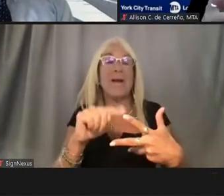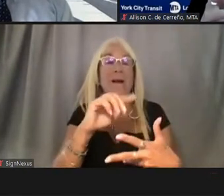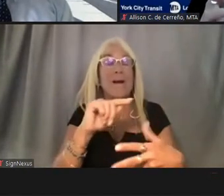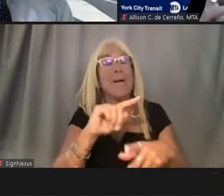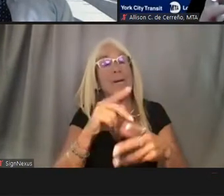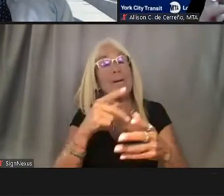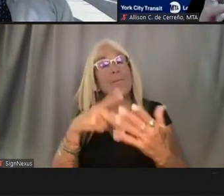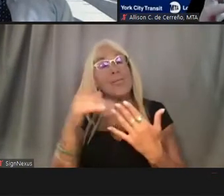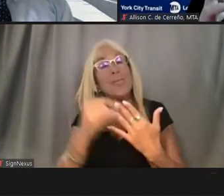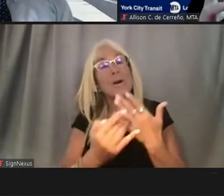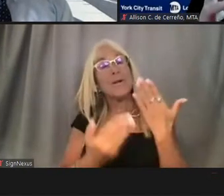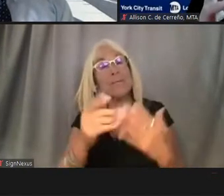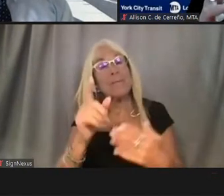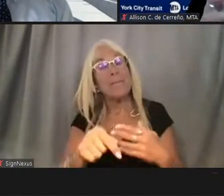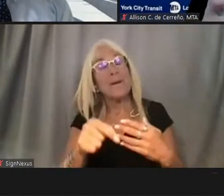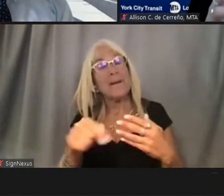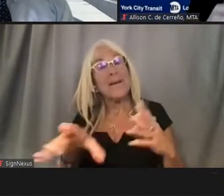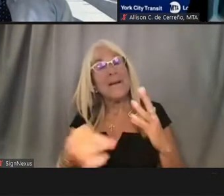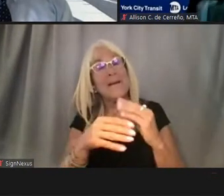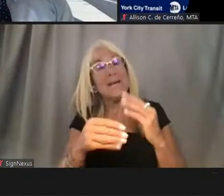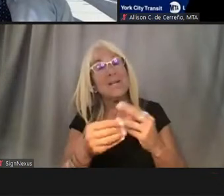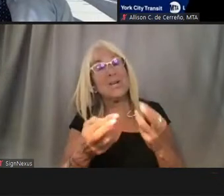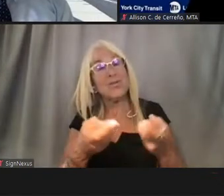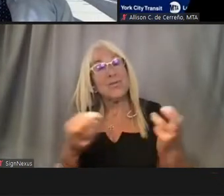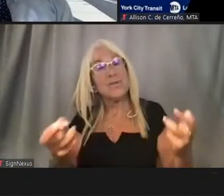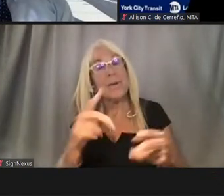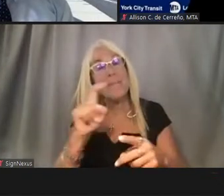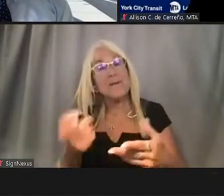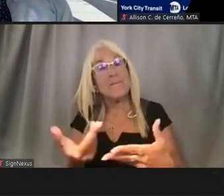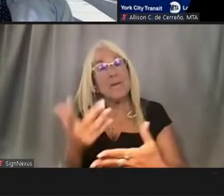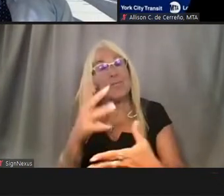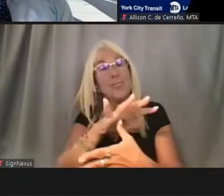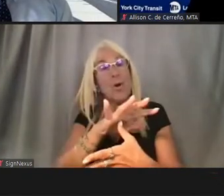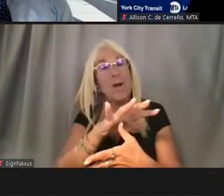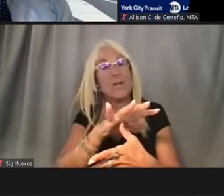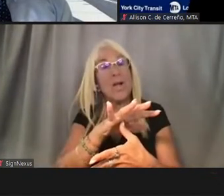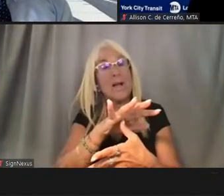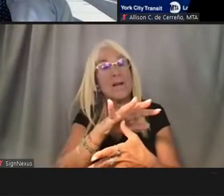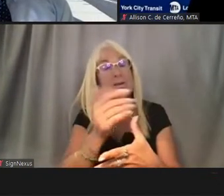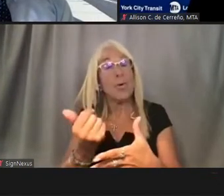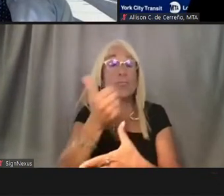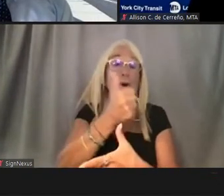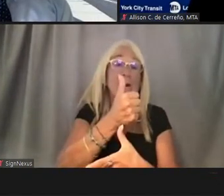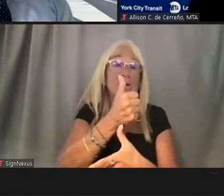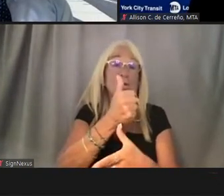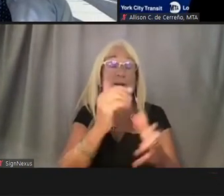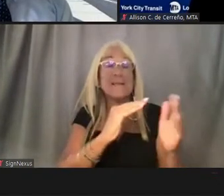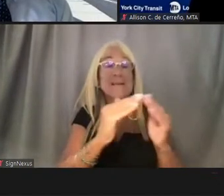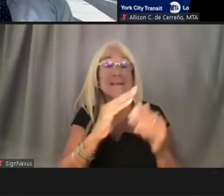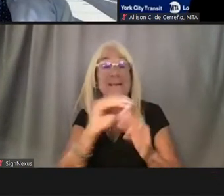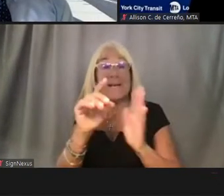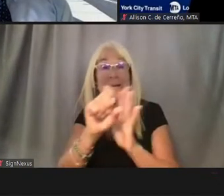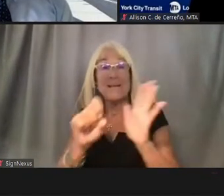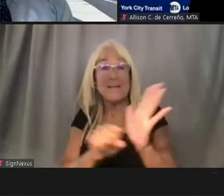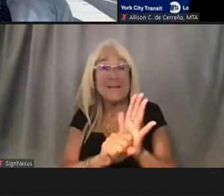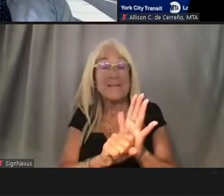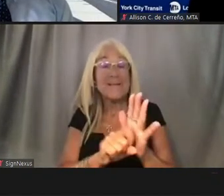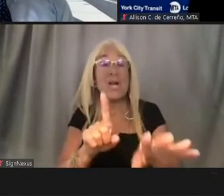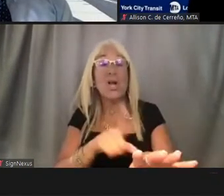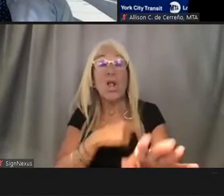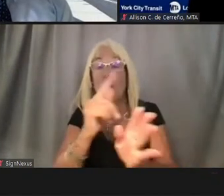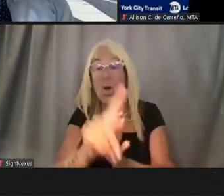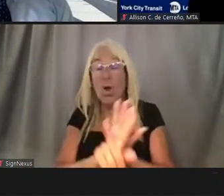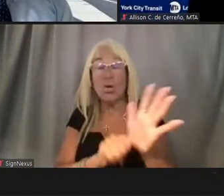need additional resources and it should be prioritized by the city and state it is also important that the deck on top of the Cross Bronx provide additional long-term benefits